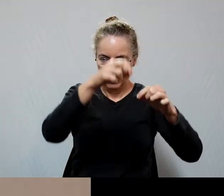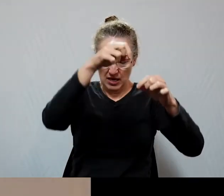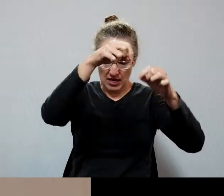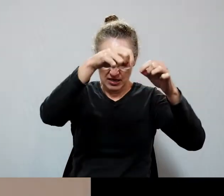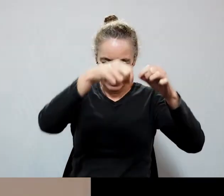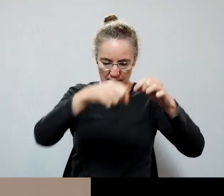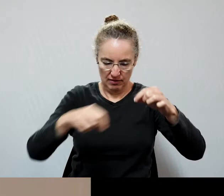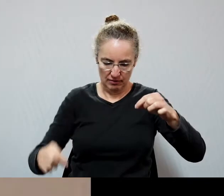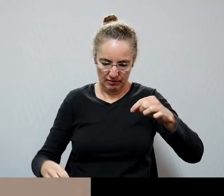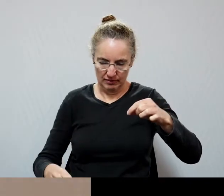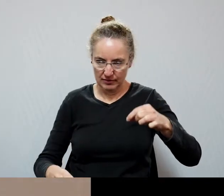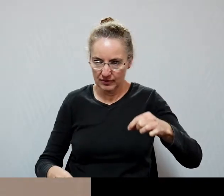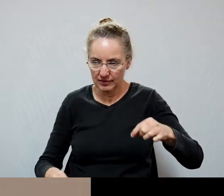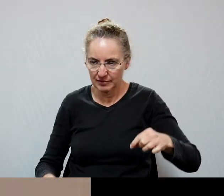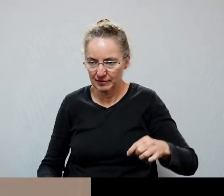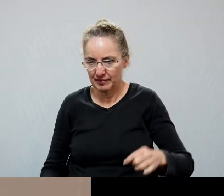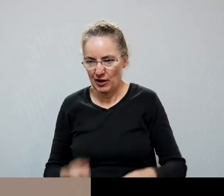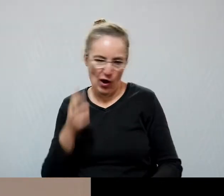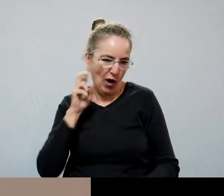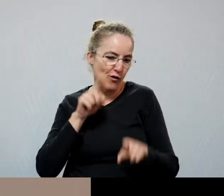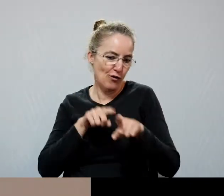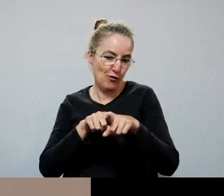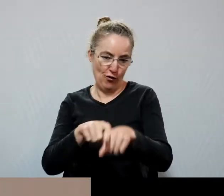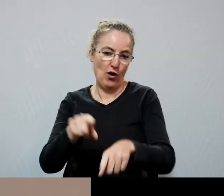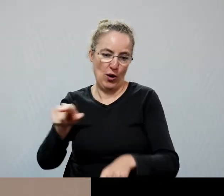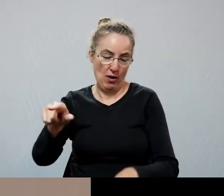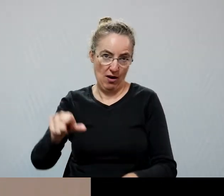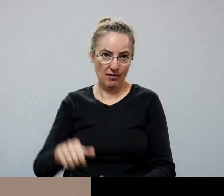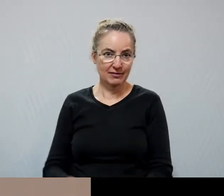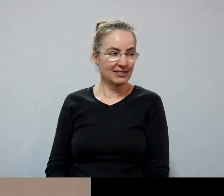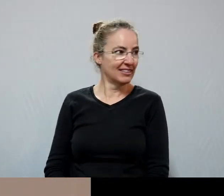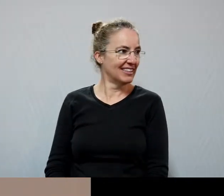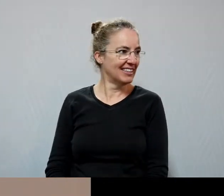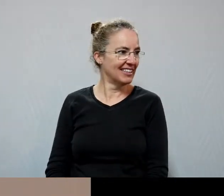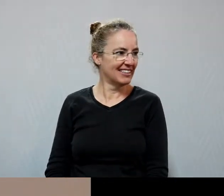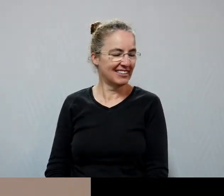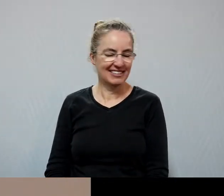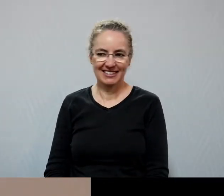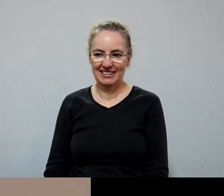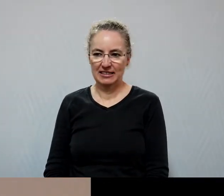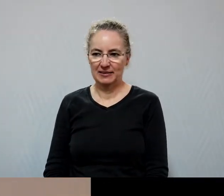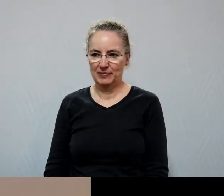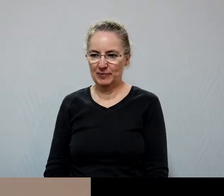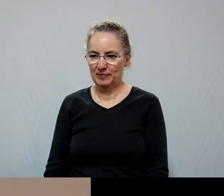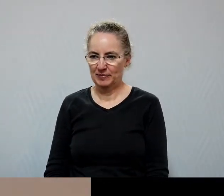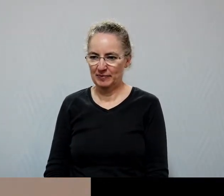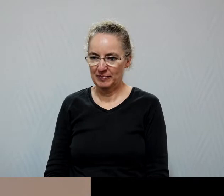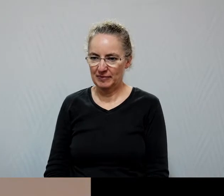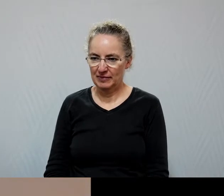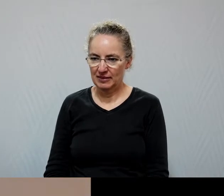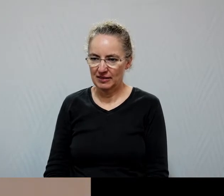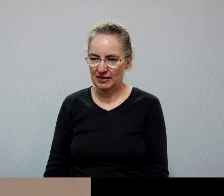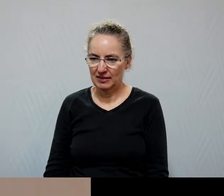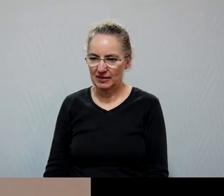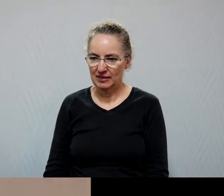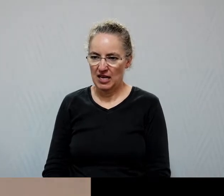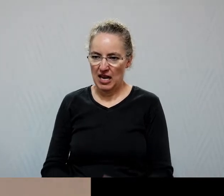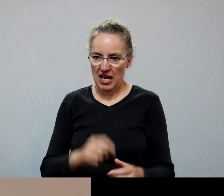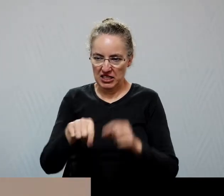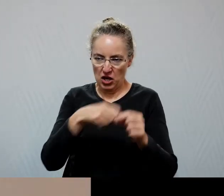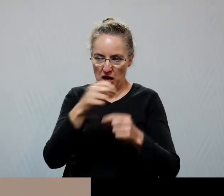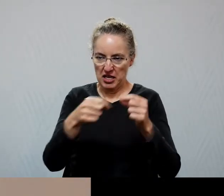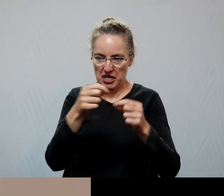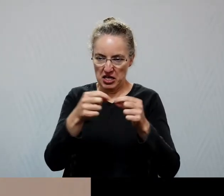the first hole and then into the second hole, through the middle and into the last hole. Tie a knot on